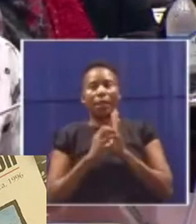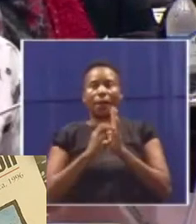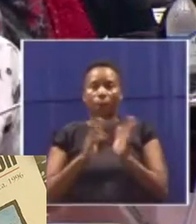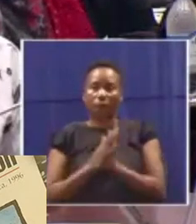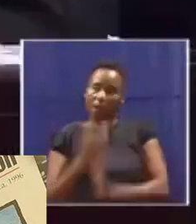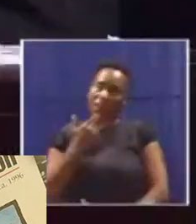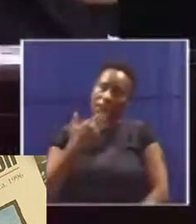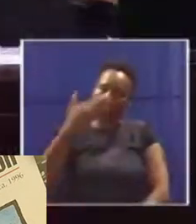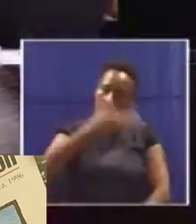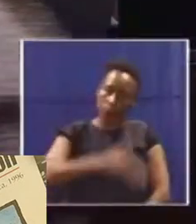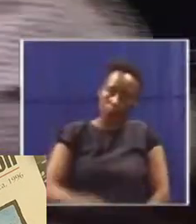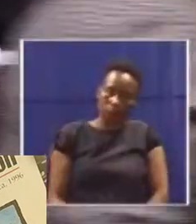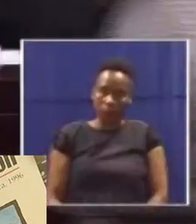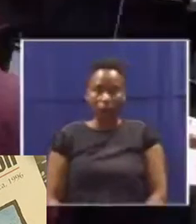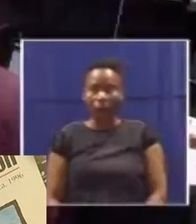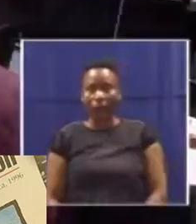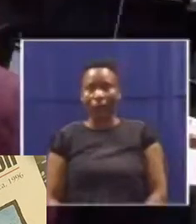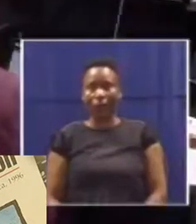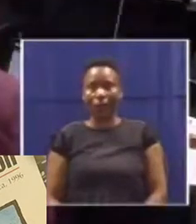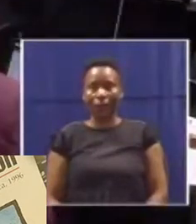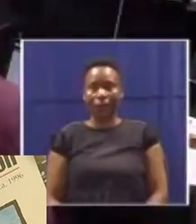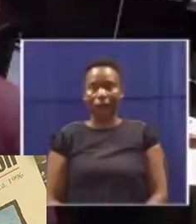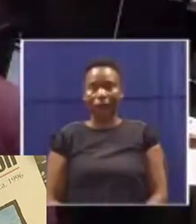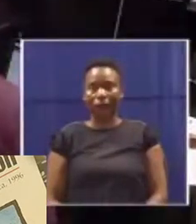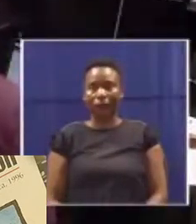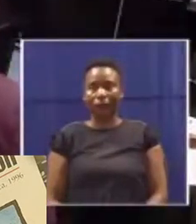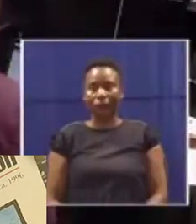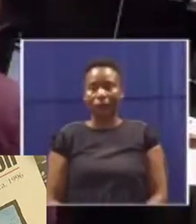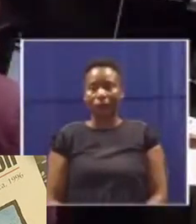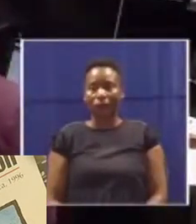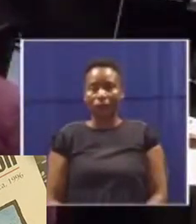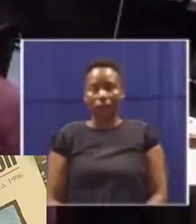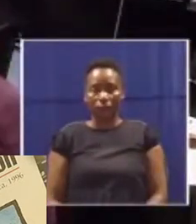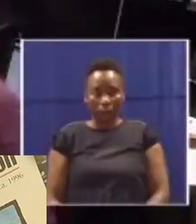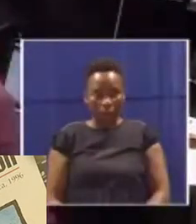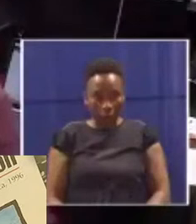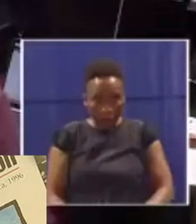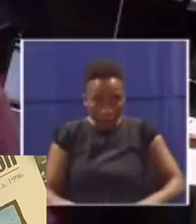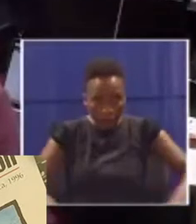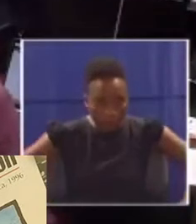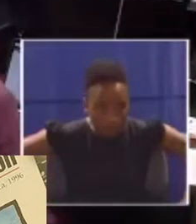I thank you. Amen. Thank you very much, Honorable Member.